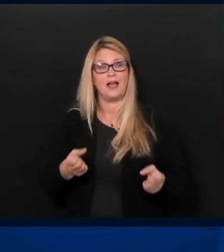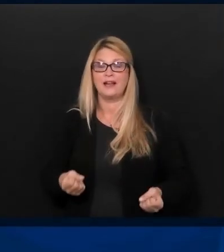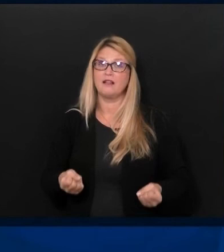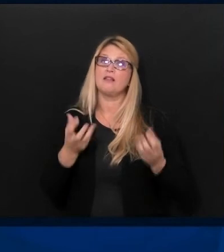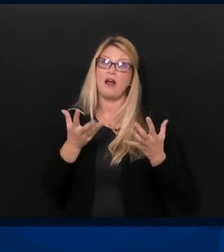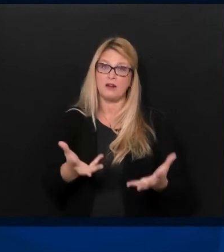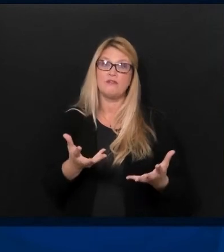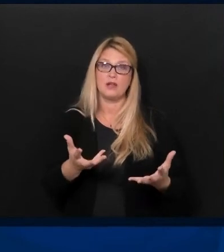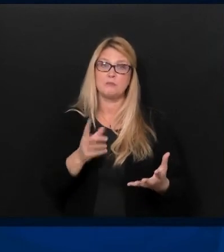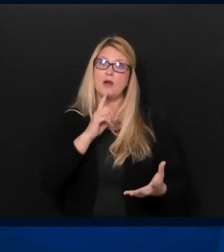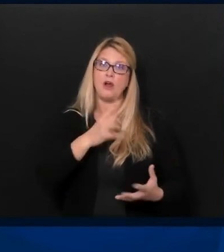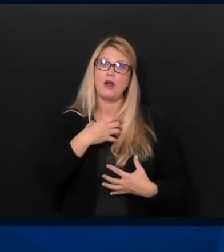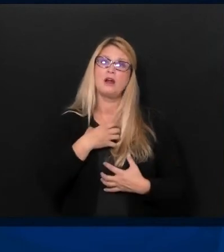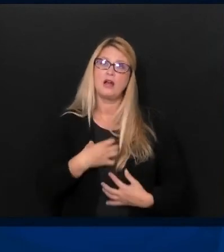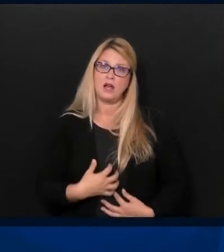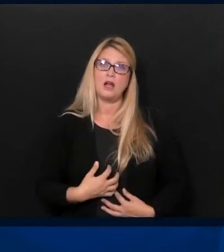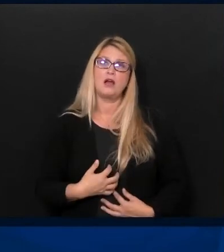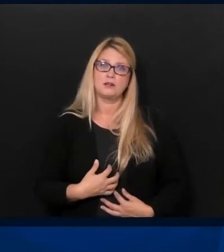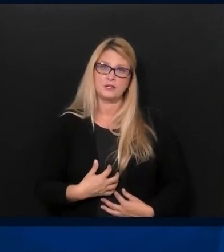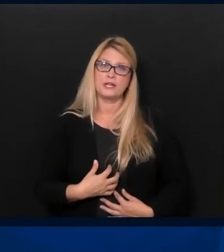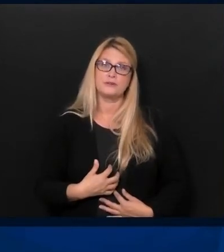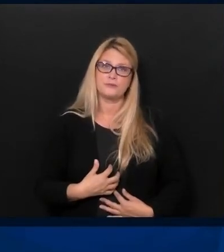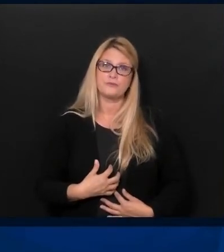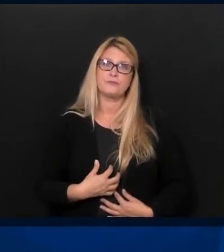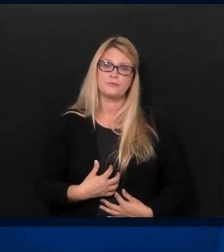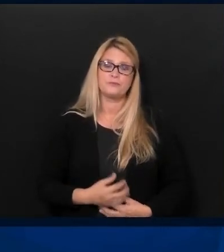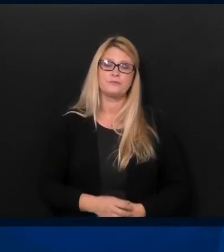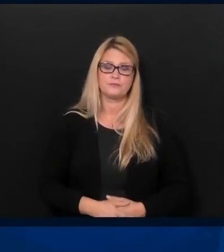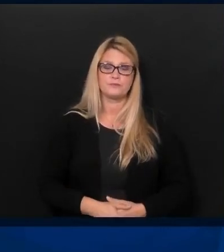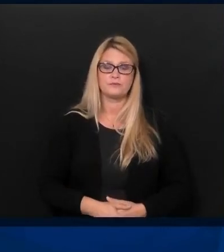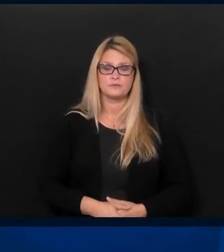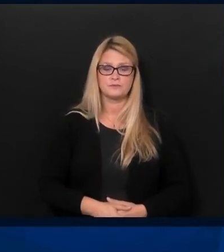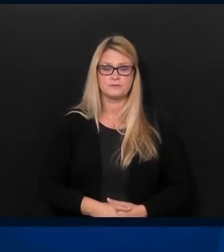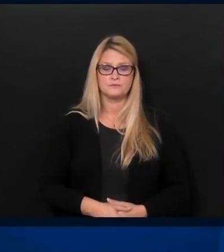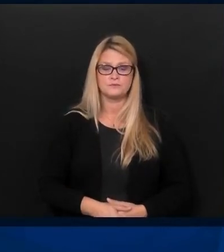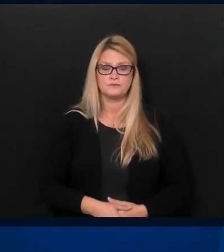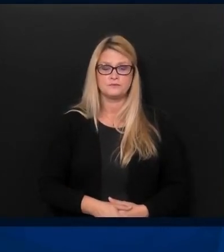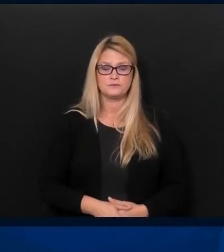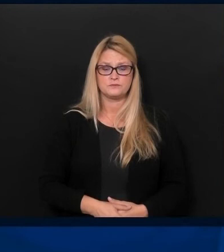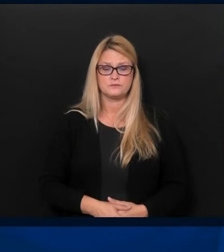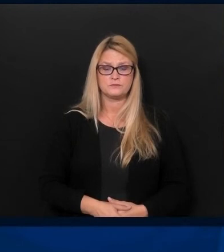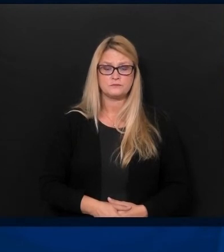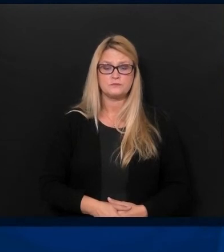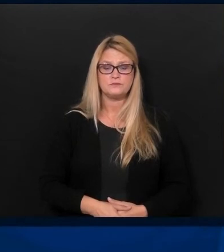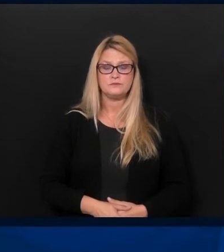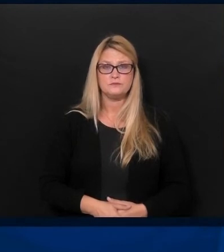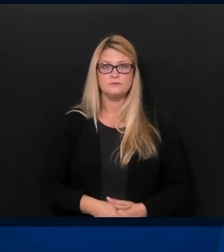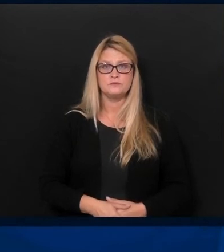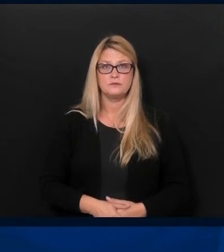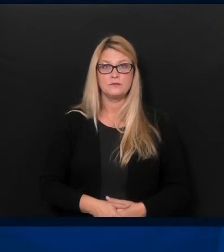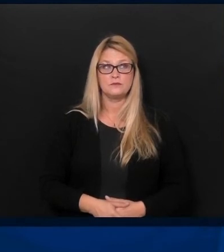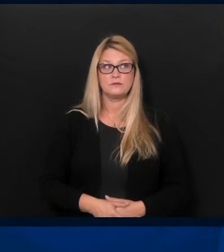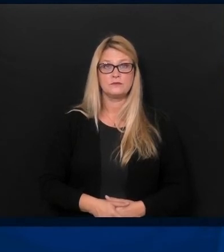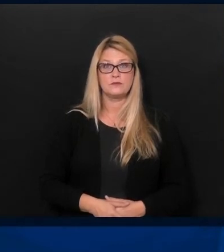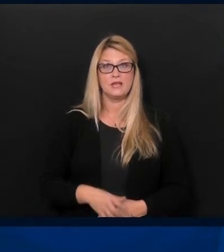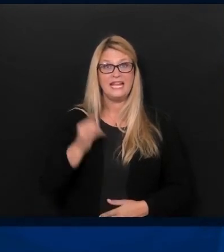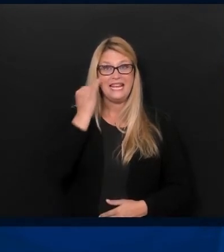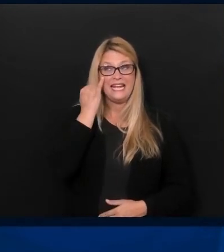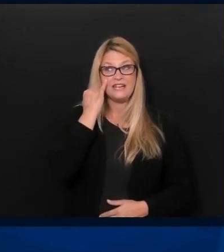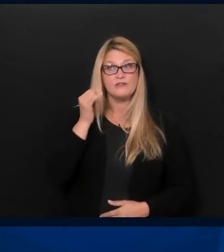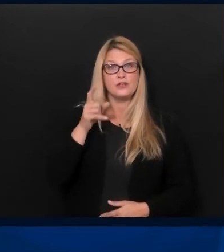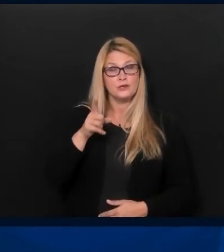hungry. A lot of them just are plain hungry. And so, really and truly, if you're one of those kids